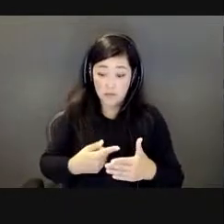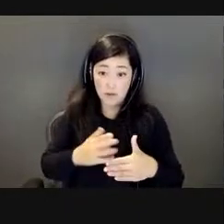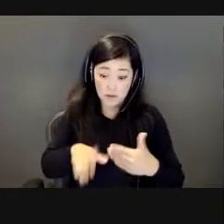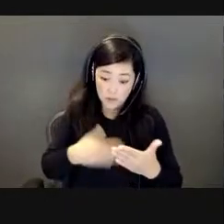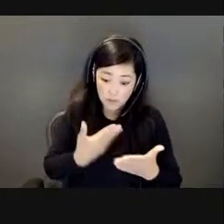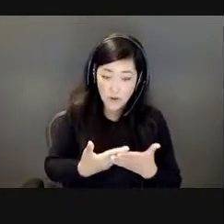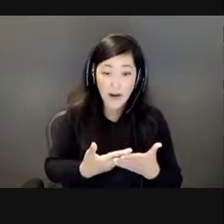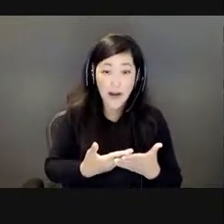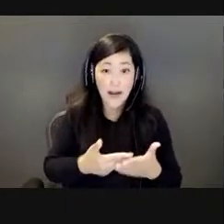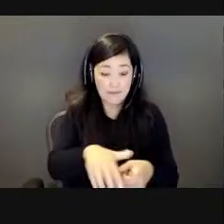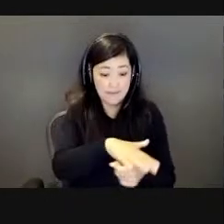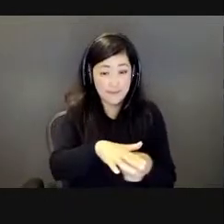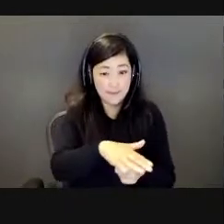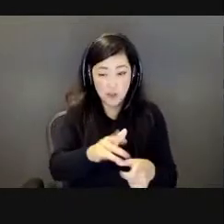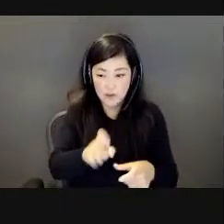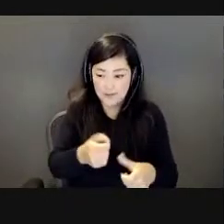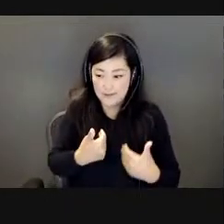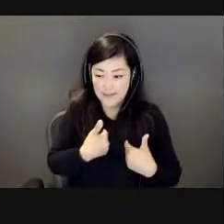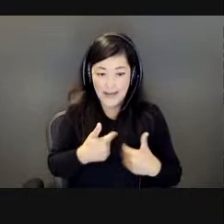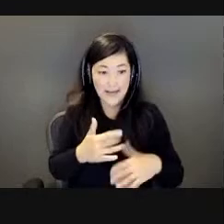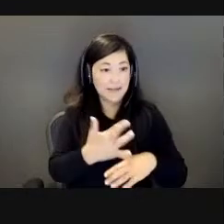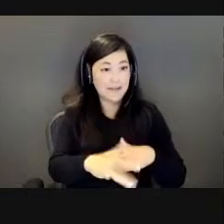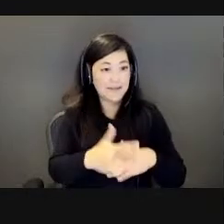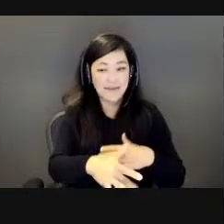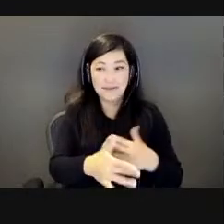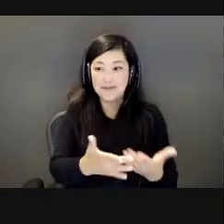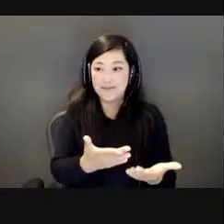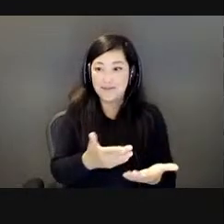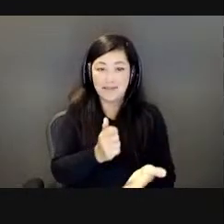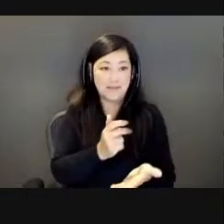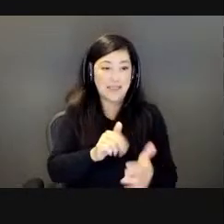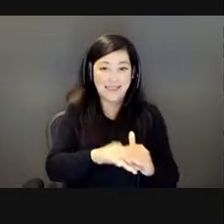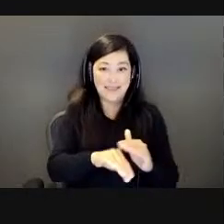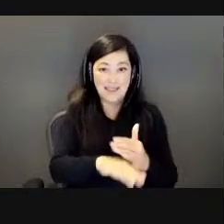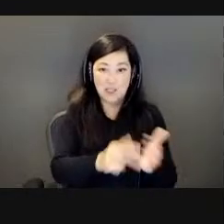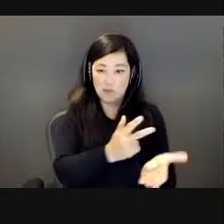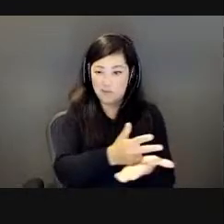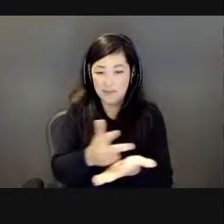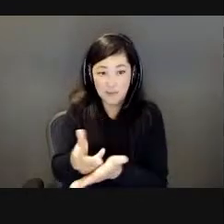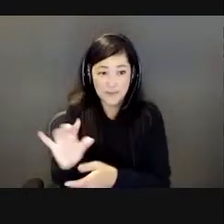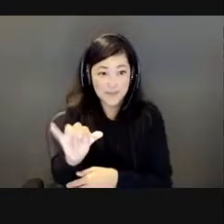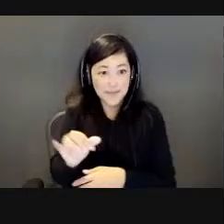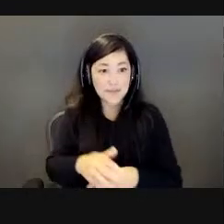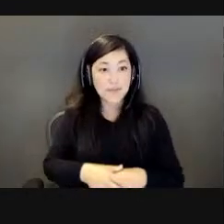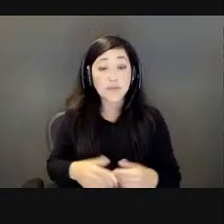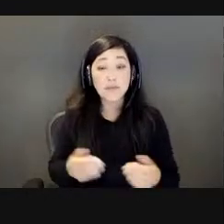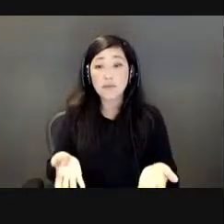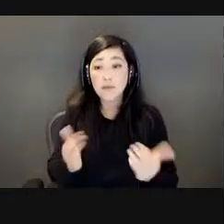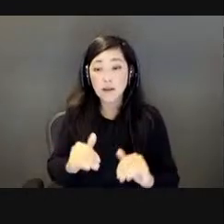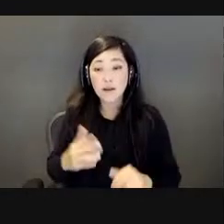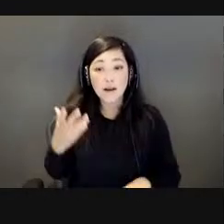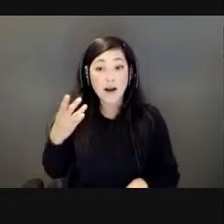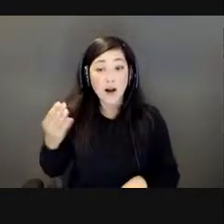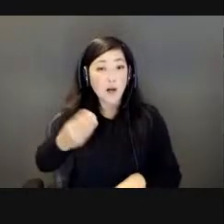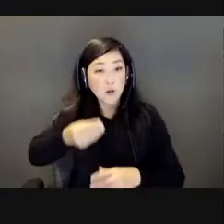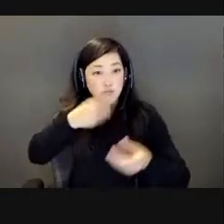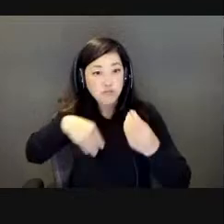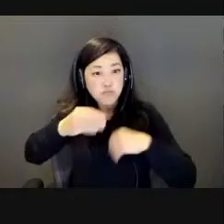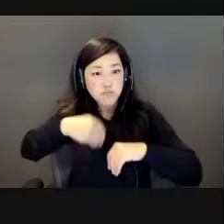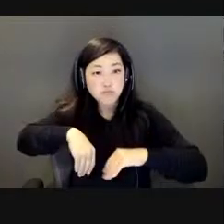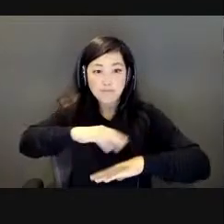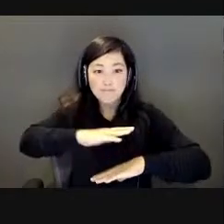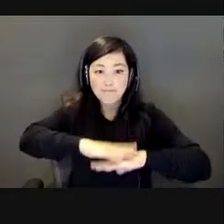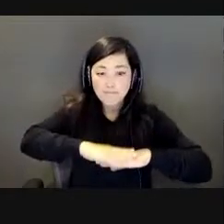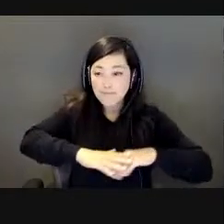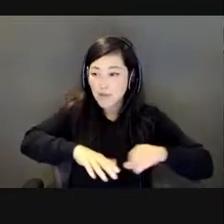facility. Outdoor public use eating areas are really critical. We're really critical in our research and drafting. Outdoor